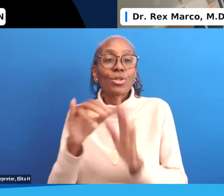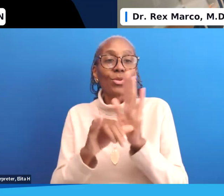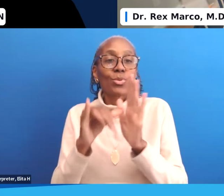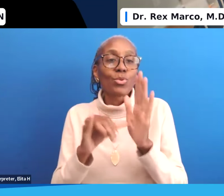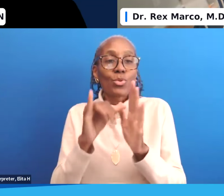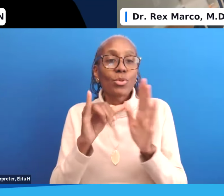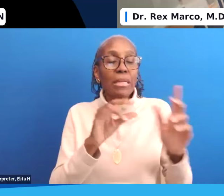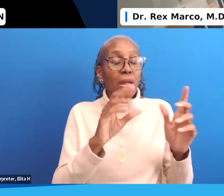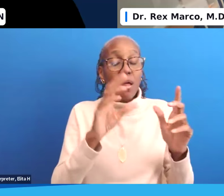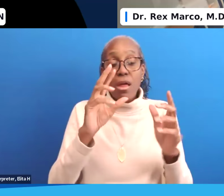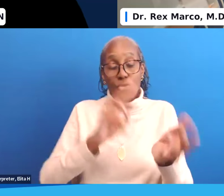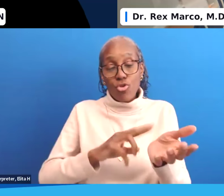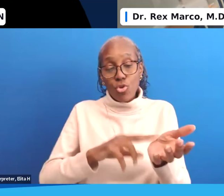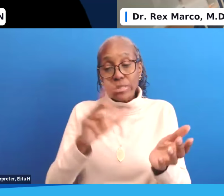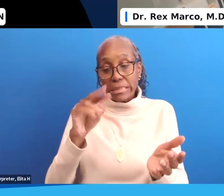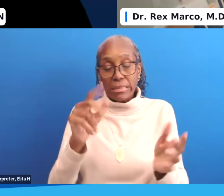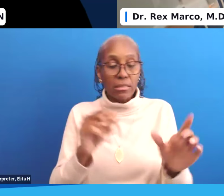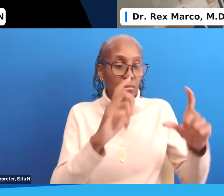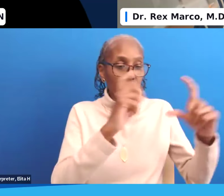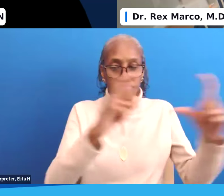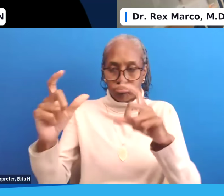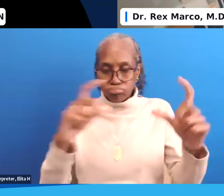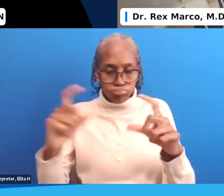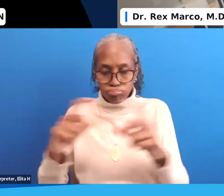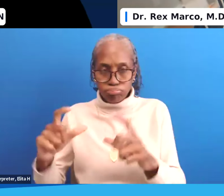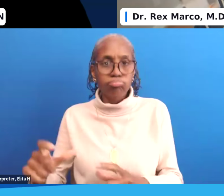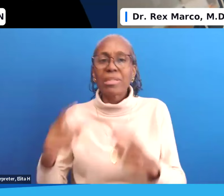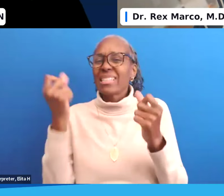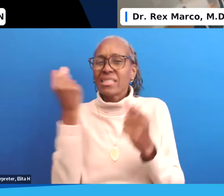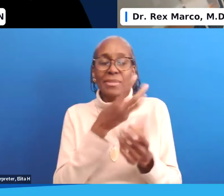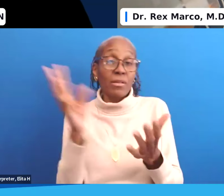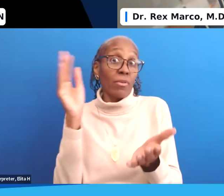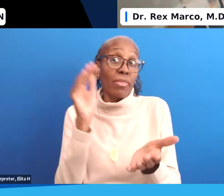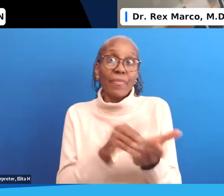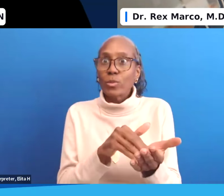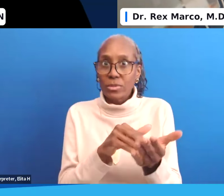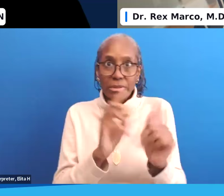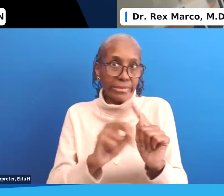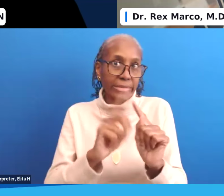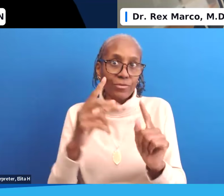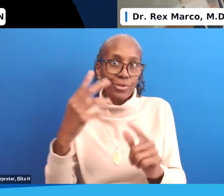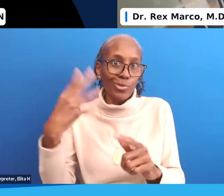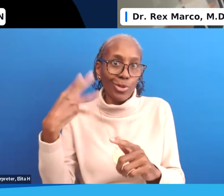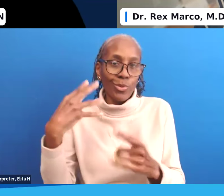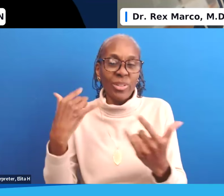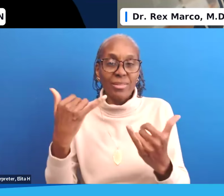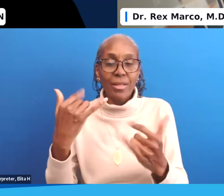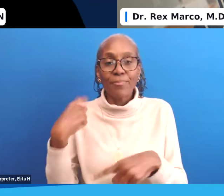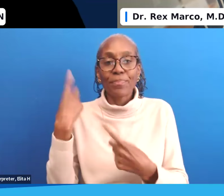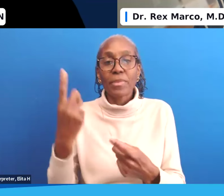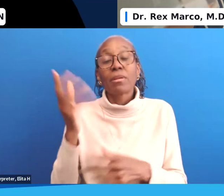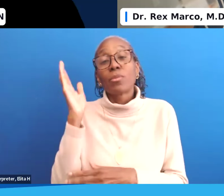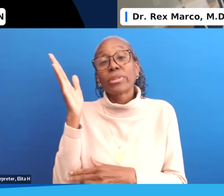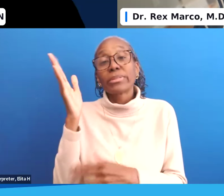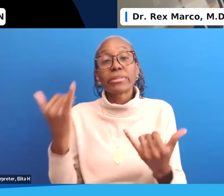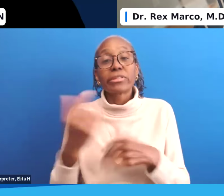and everything is on there. Like, I don't know, it seems like thousands of recordings now. We're going to have a